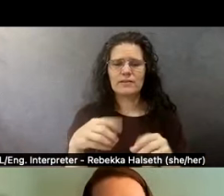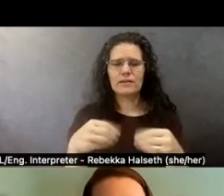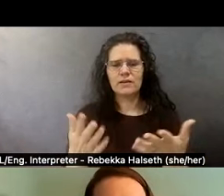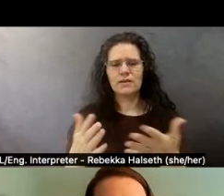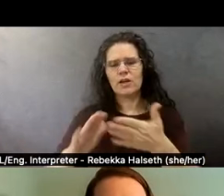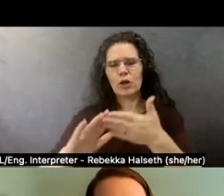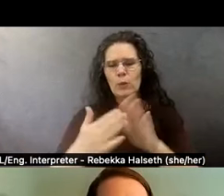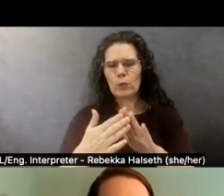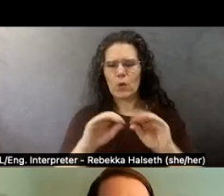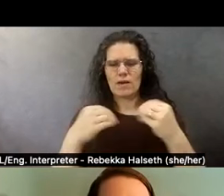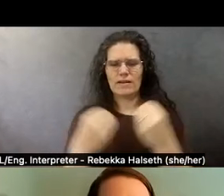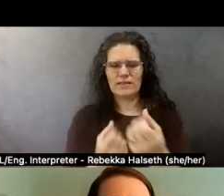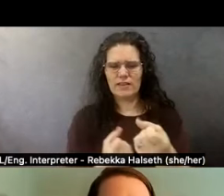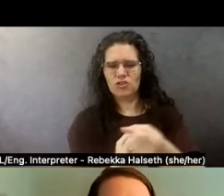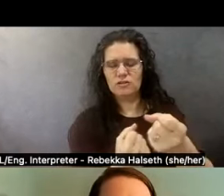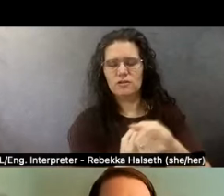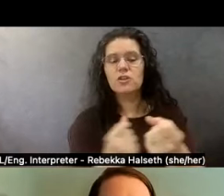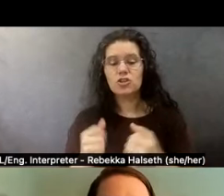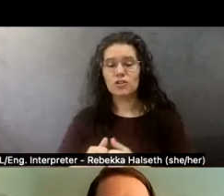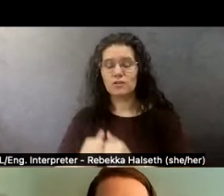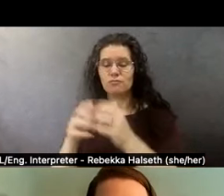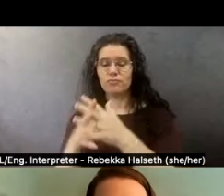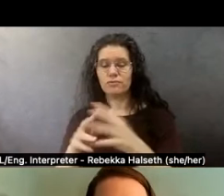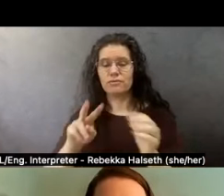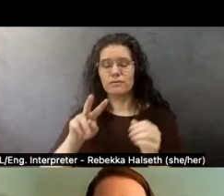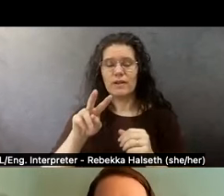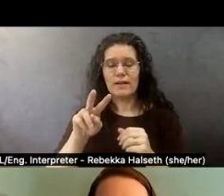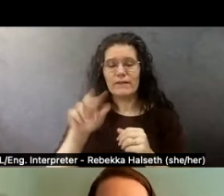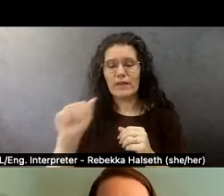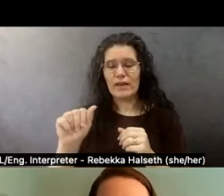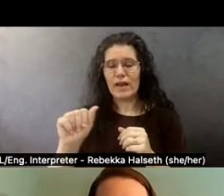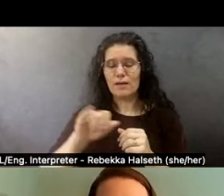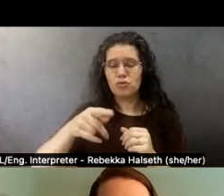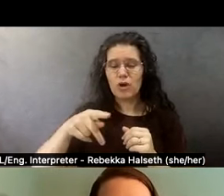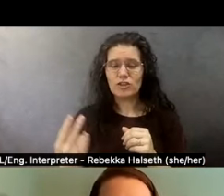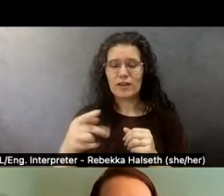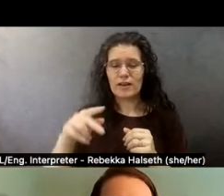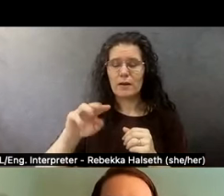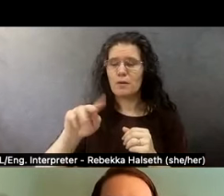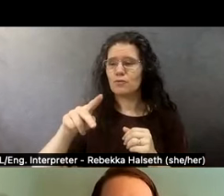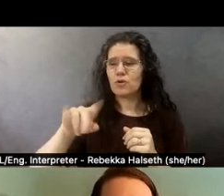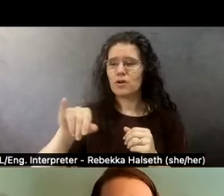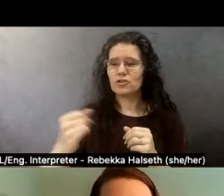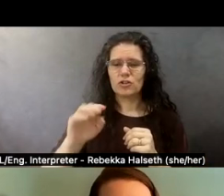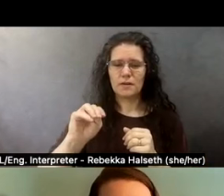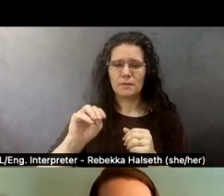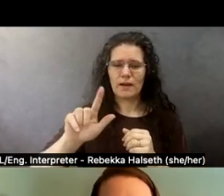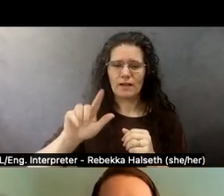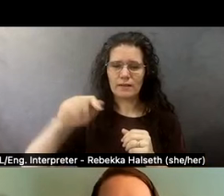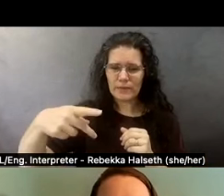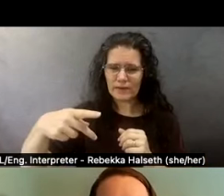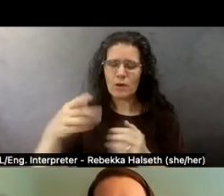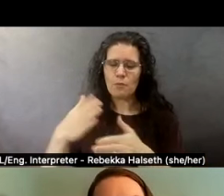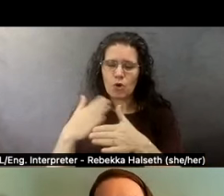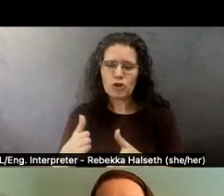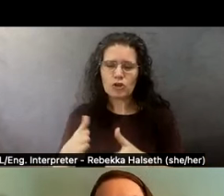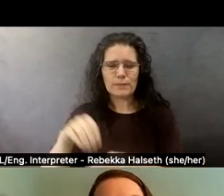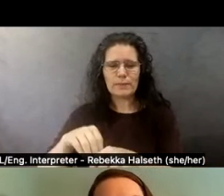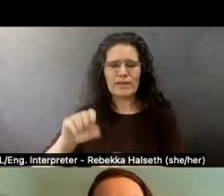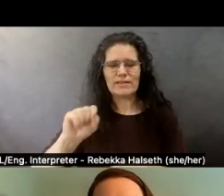Partnership with the San Francisco VA Medical Center at MLPS in 2015 through an